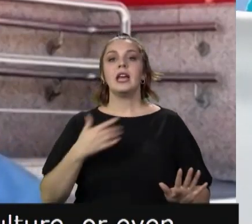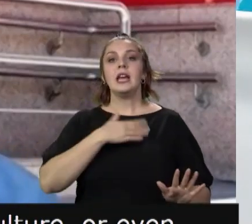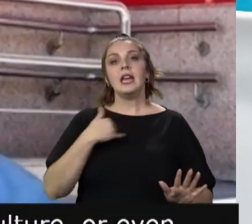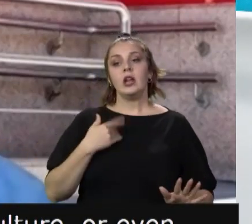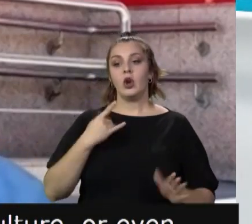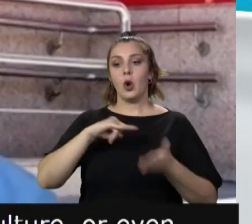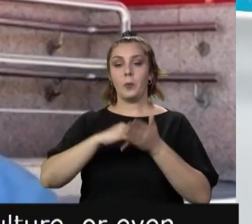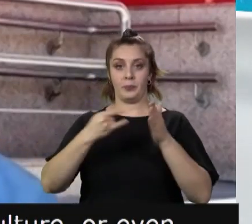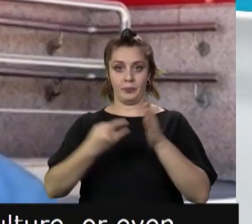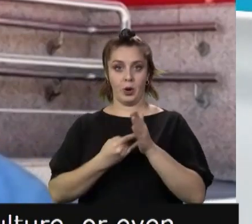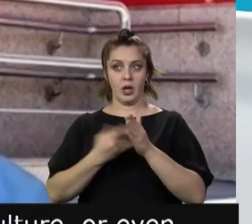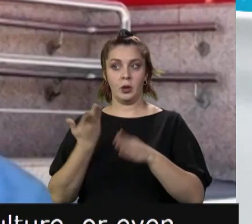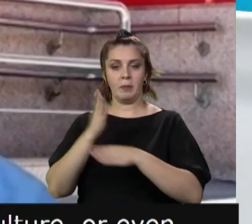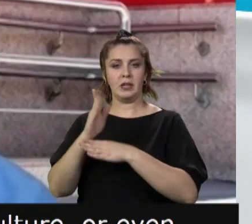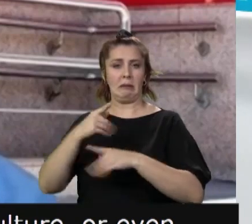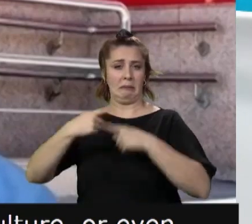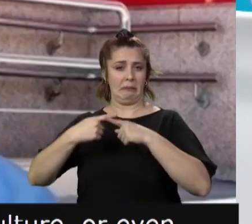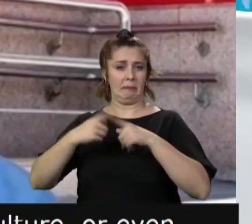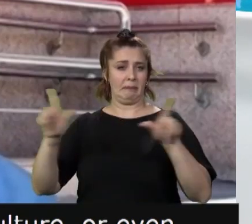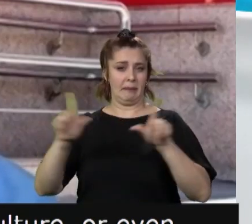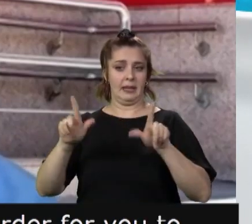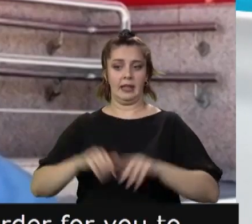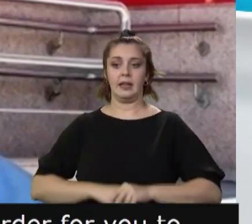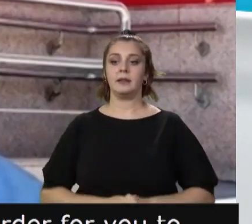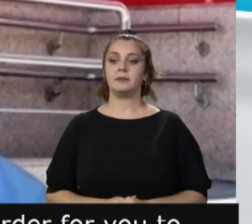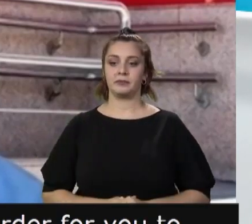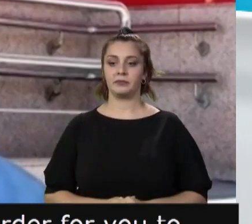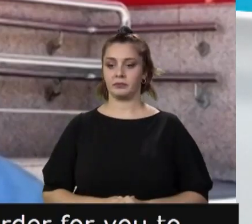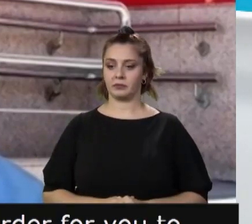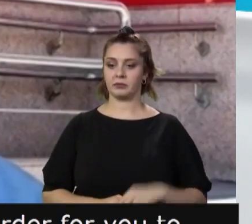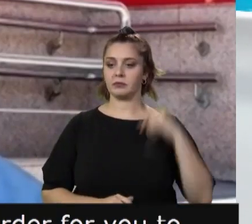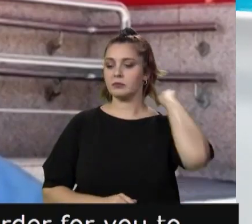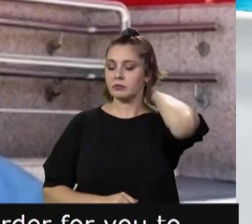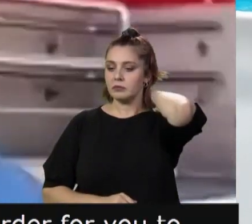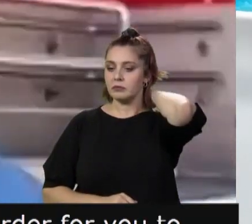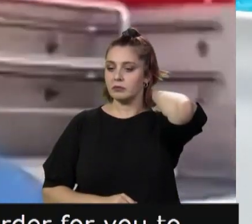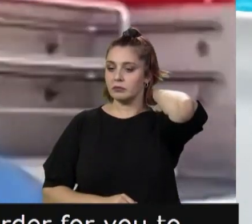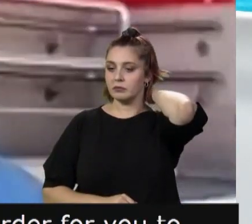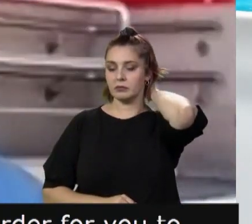In order for you to get to know better who is behind our project,